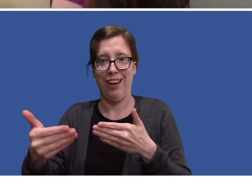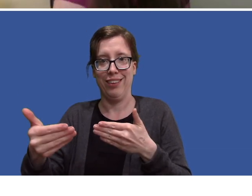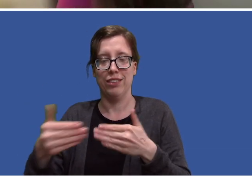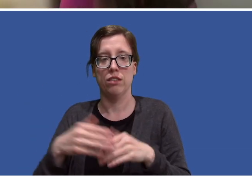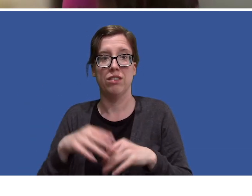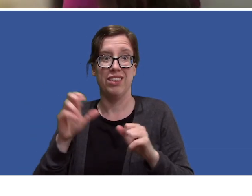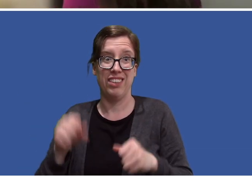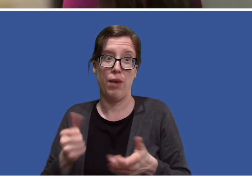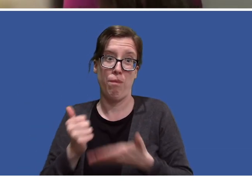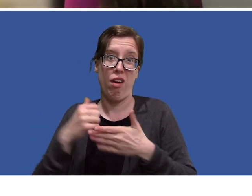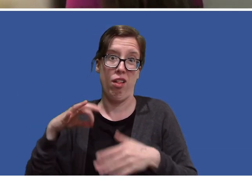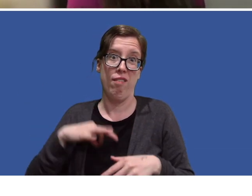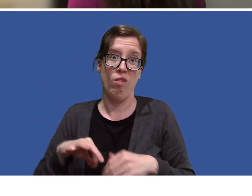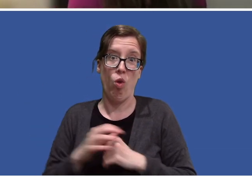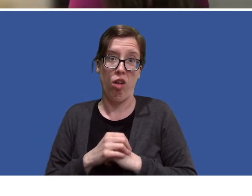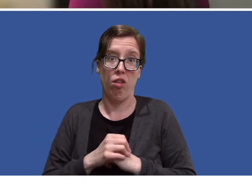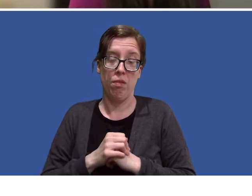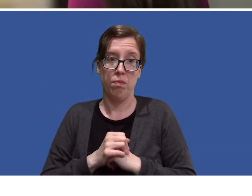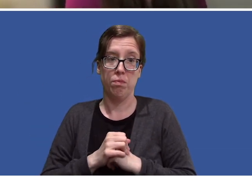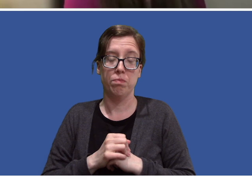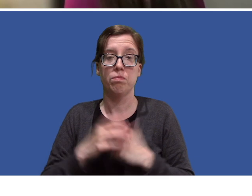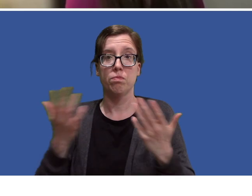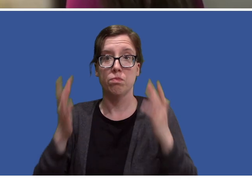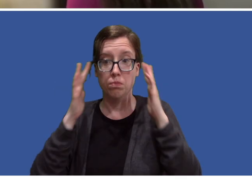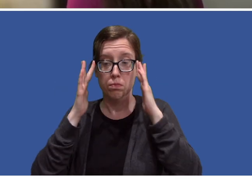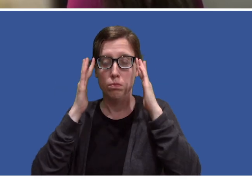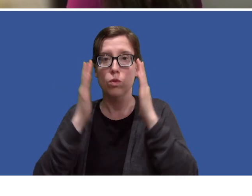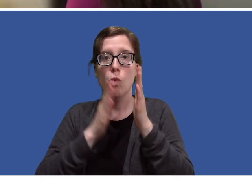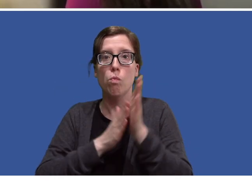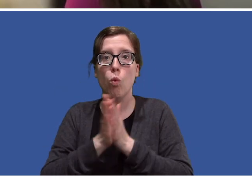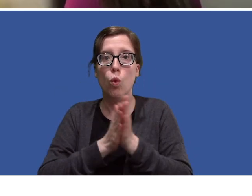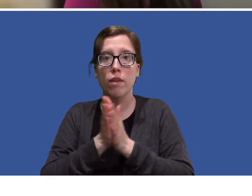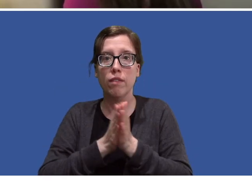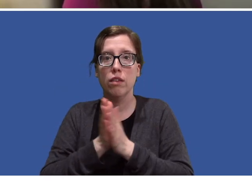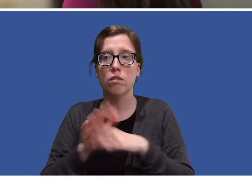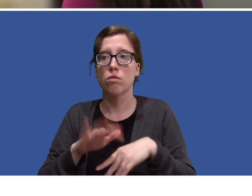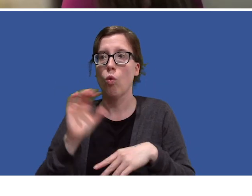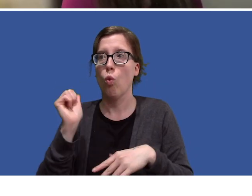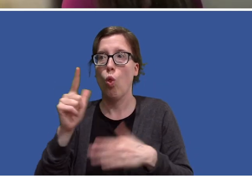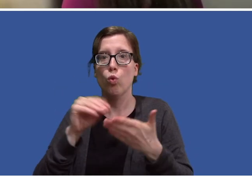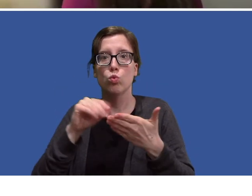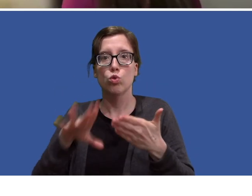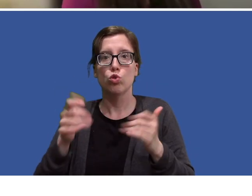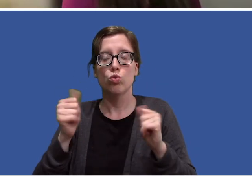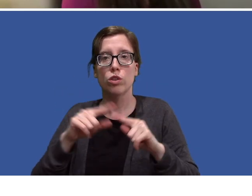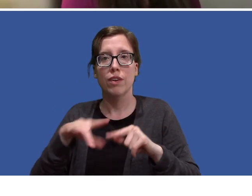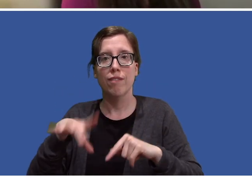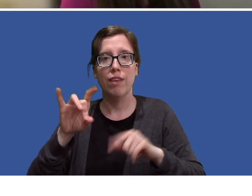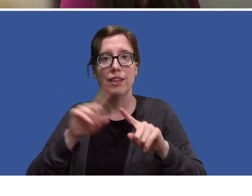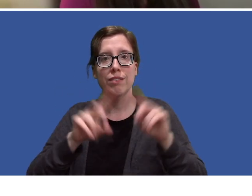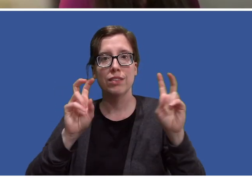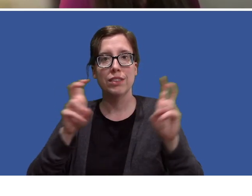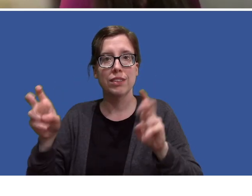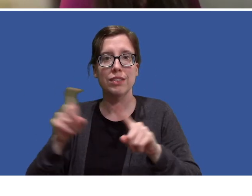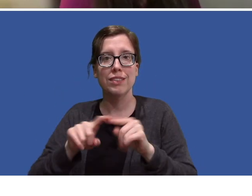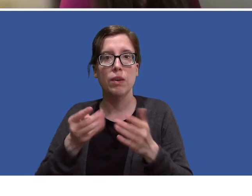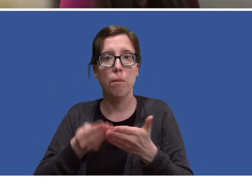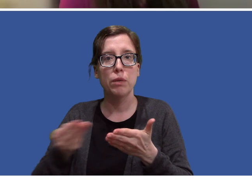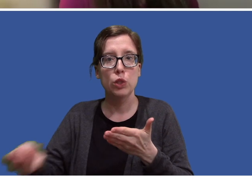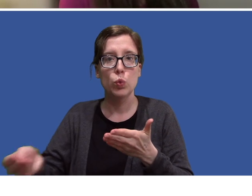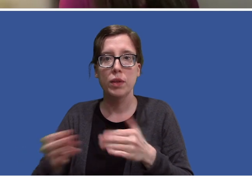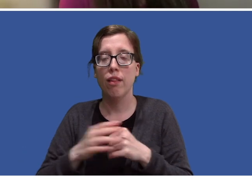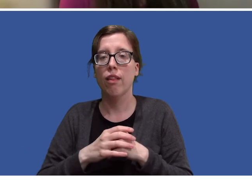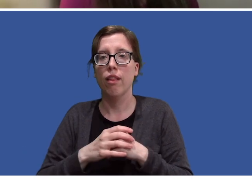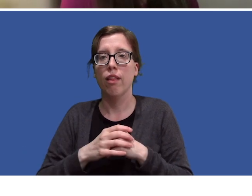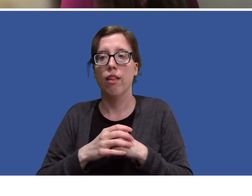Motivation, like all students, trying to find topics or materials that the student is interested in and that they find